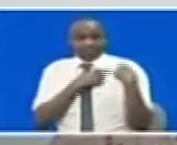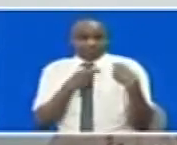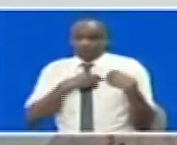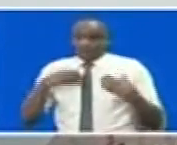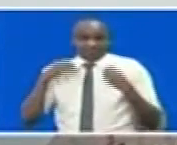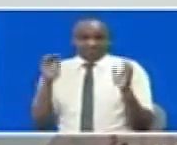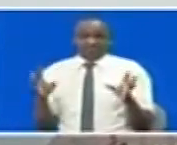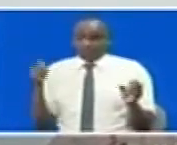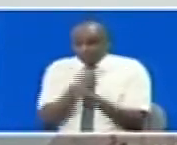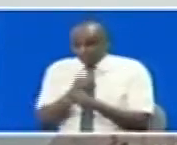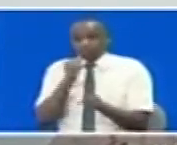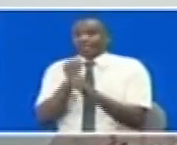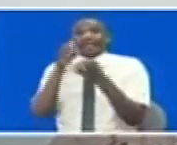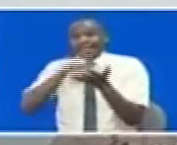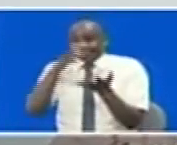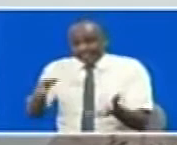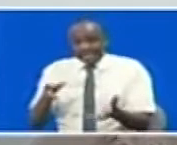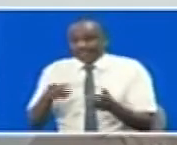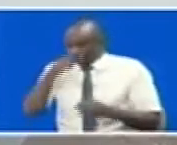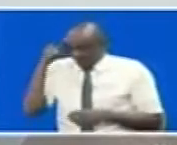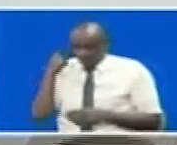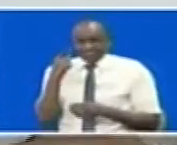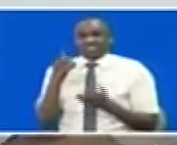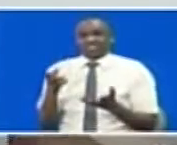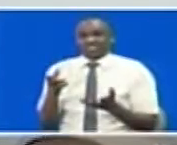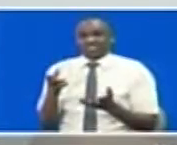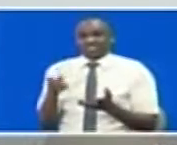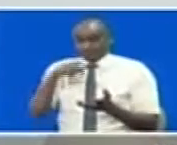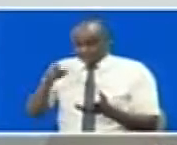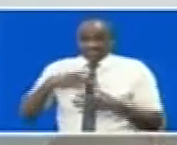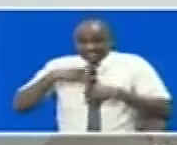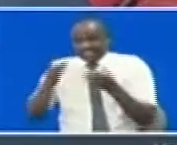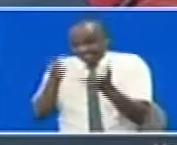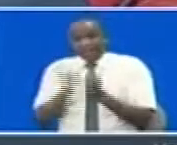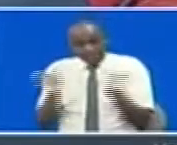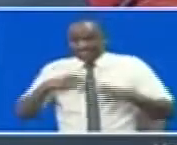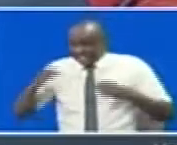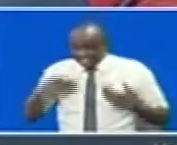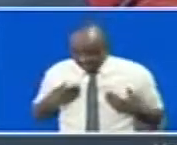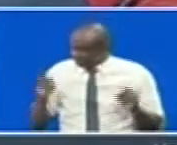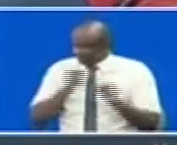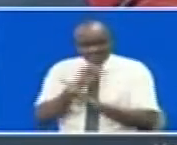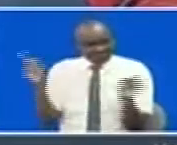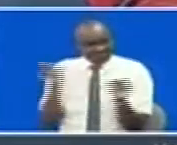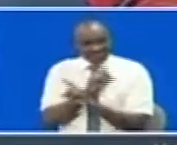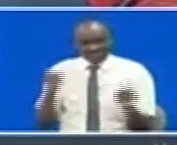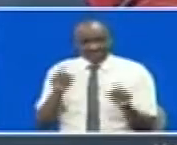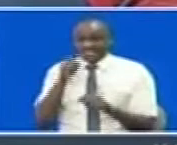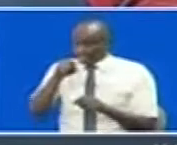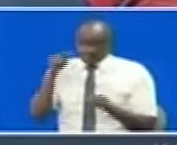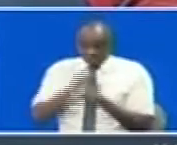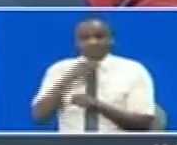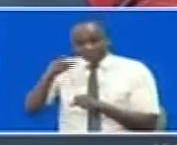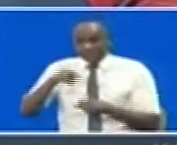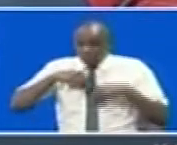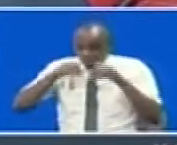responsibility to try and make a case for somebody because the chairman there's is public saying, interest, yeah, there's public outcry. Interest and that public is not outcry. What rules them. What rules